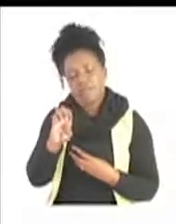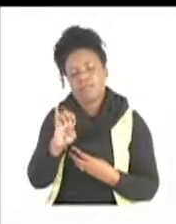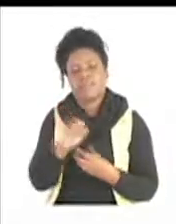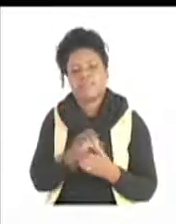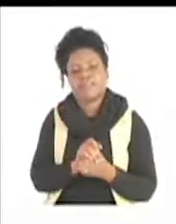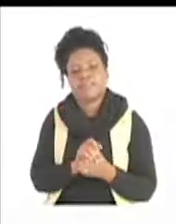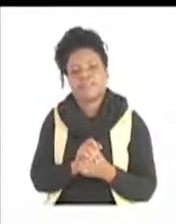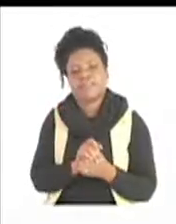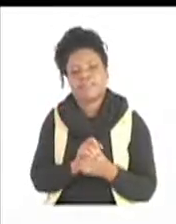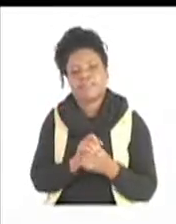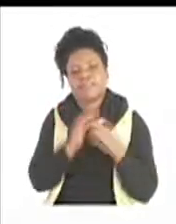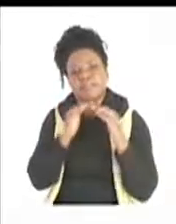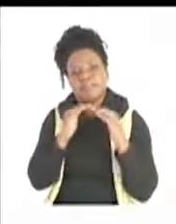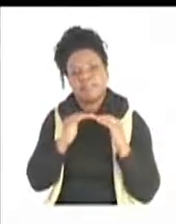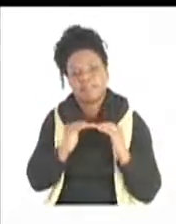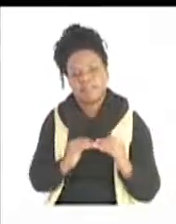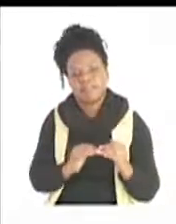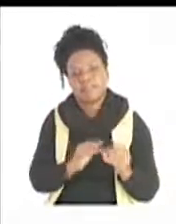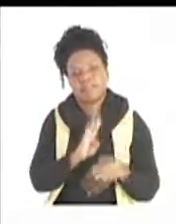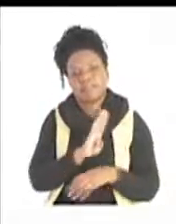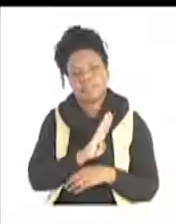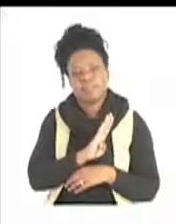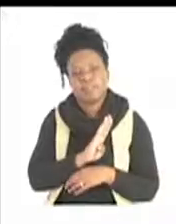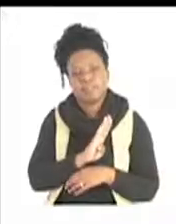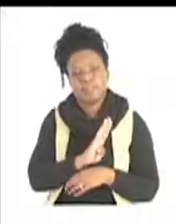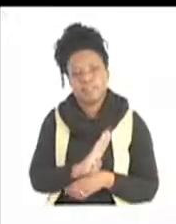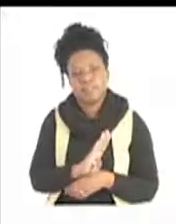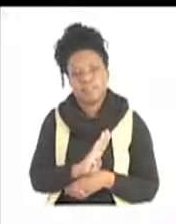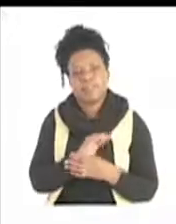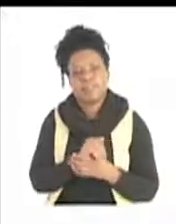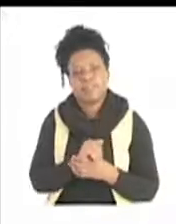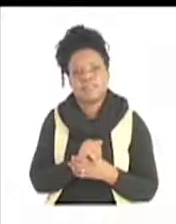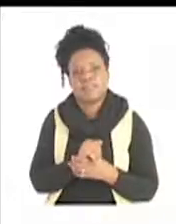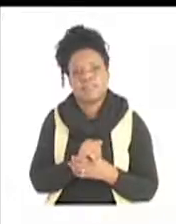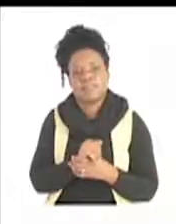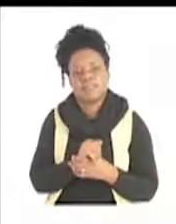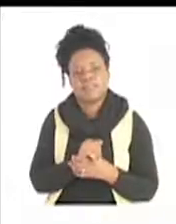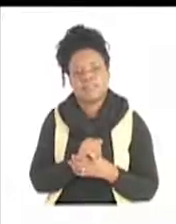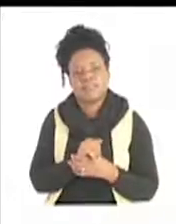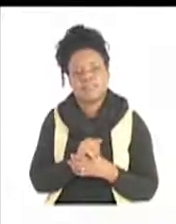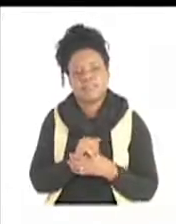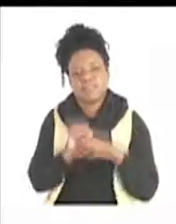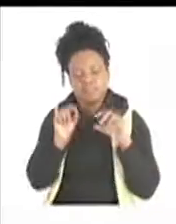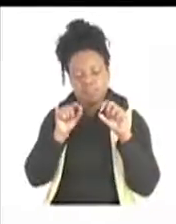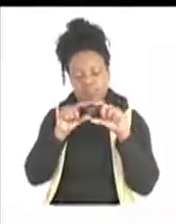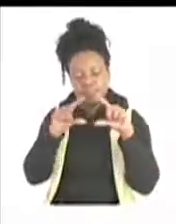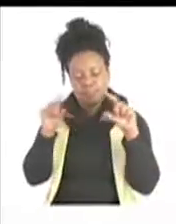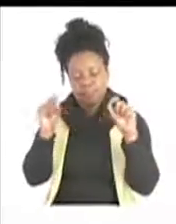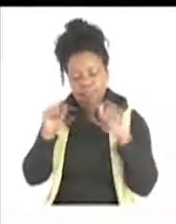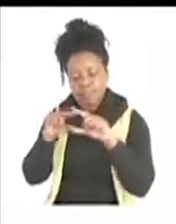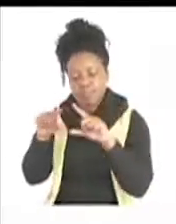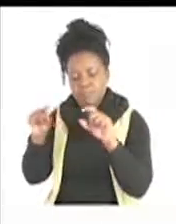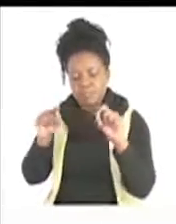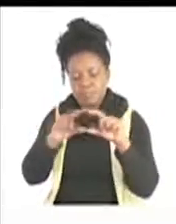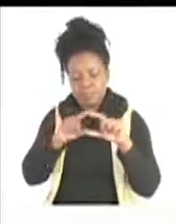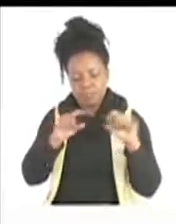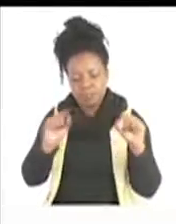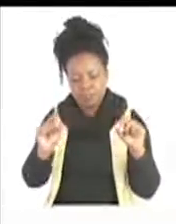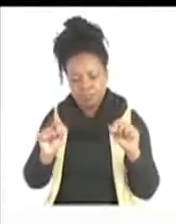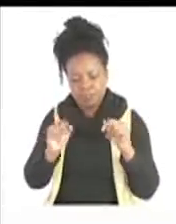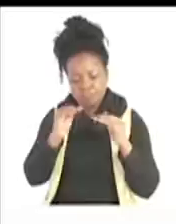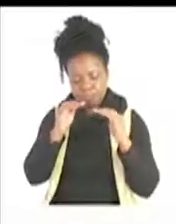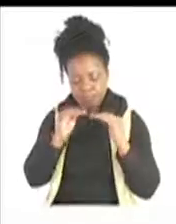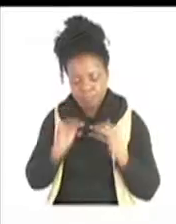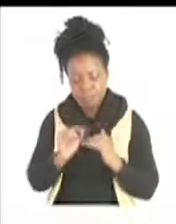instruction says, write the reflexive pronoun from the box below to complete